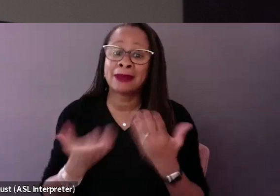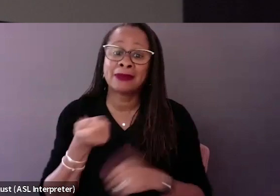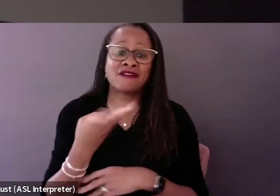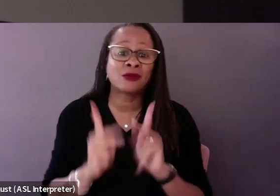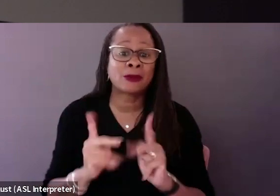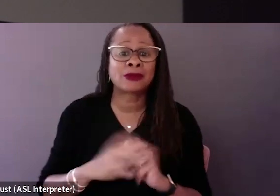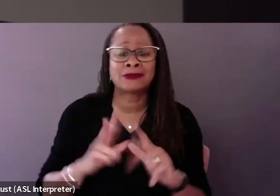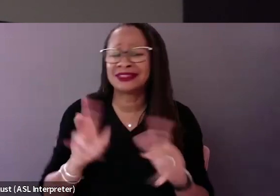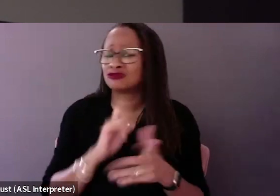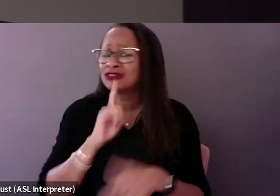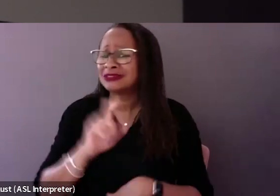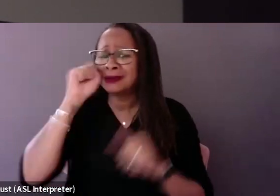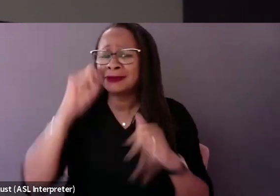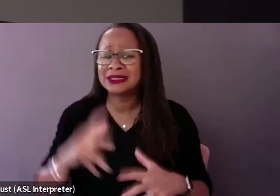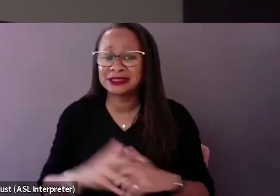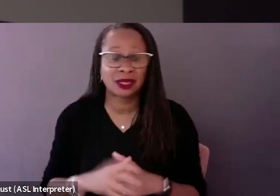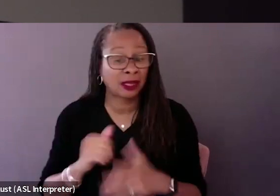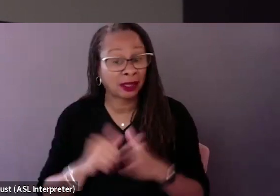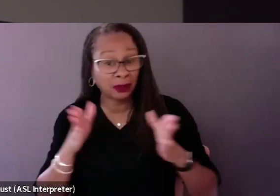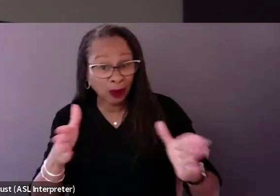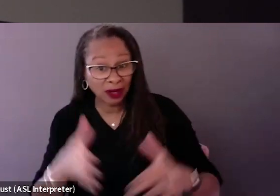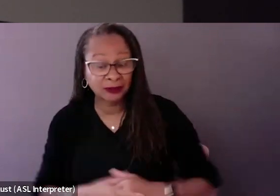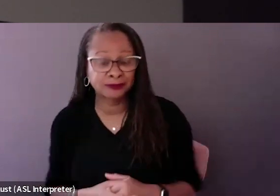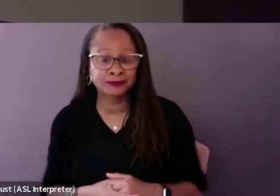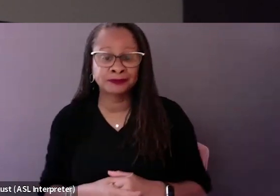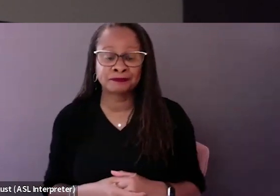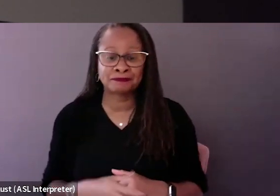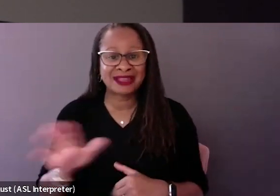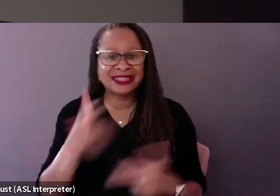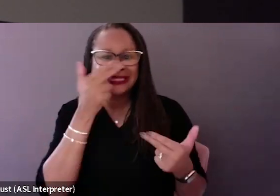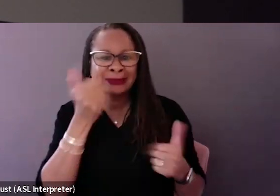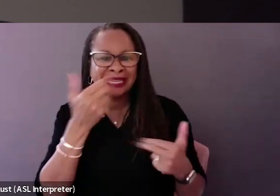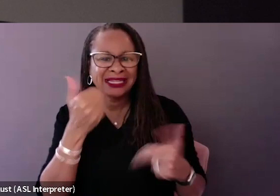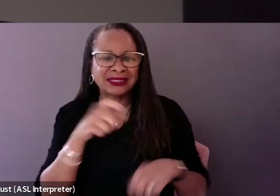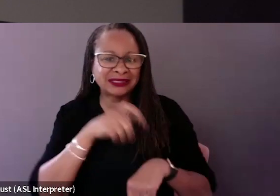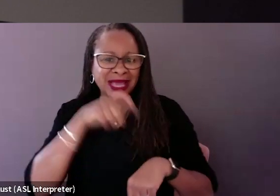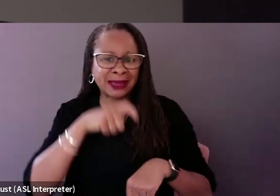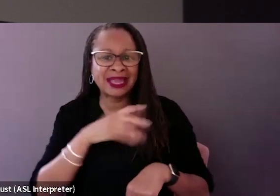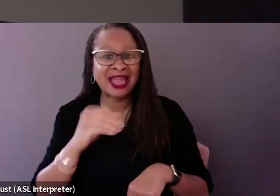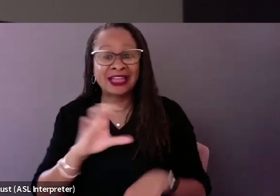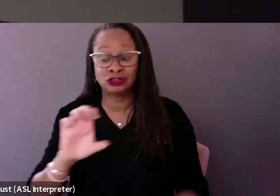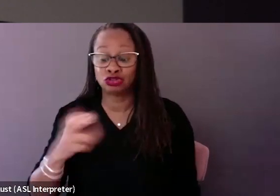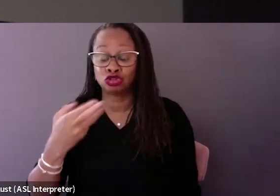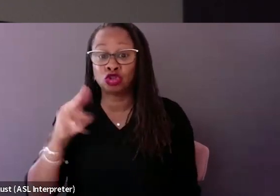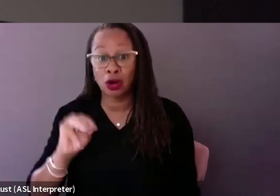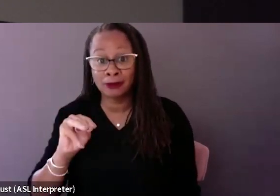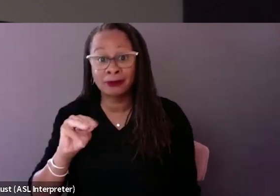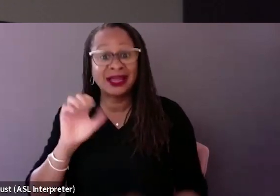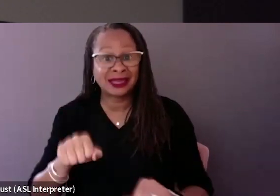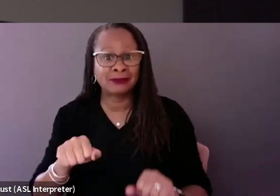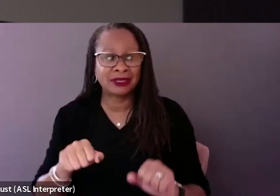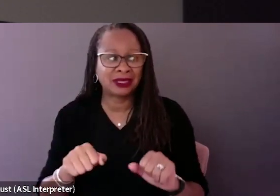absolutely extraordinary. But in a way, his comedic timing and charm can be a bit of a